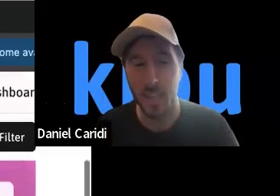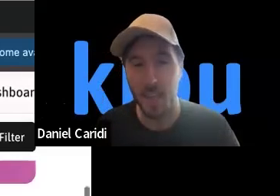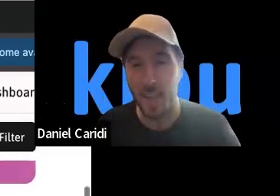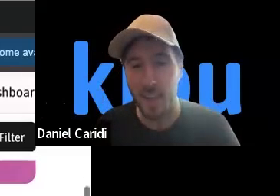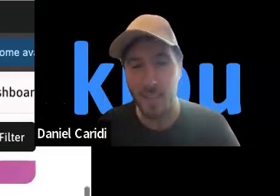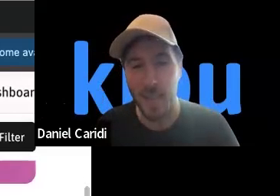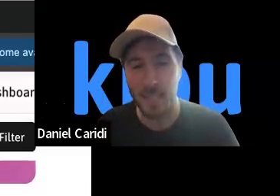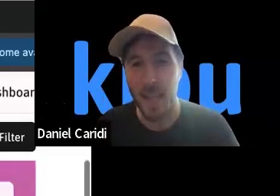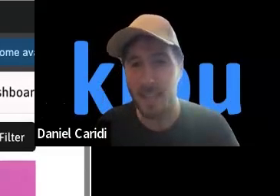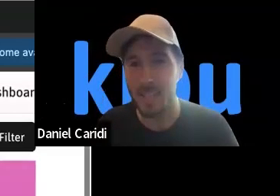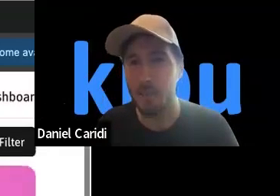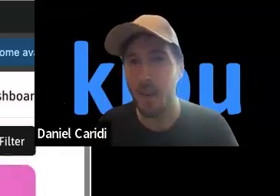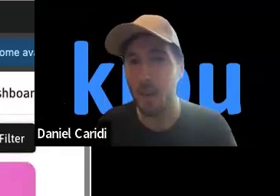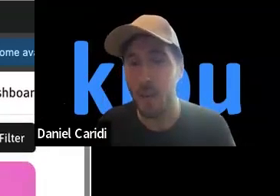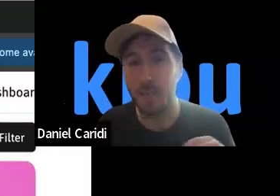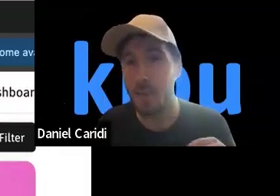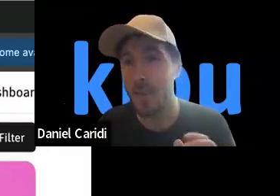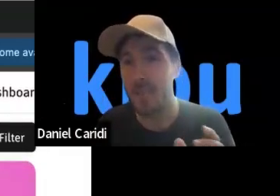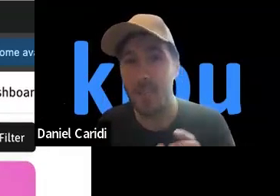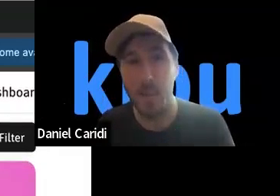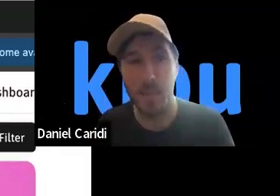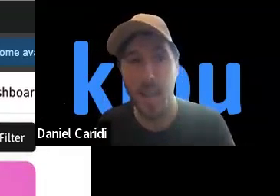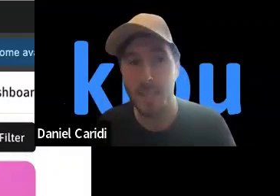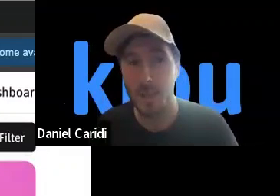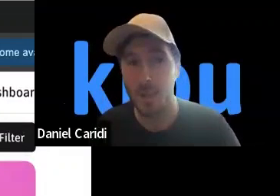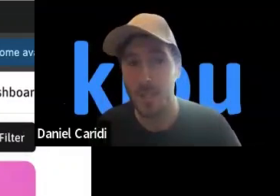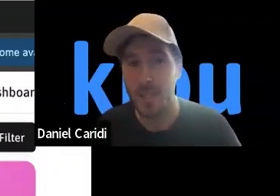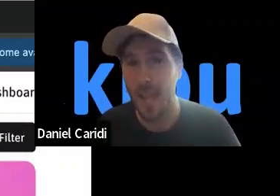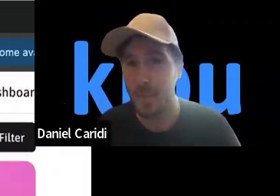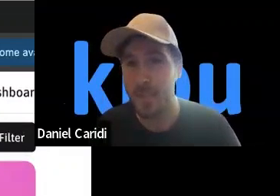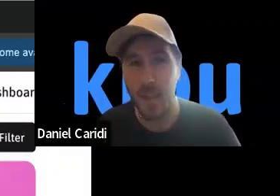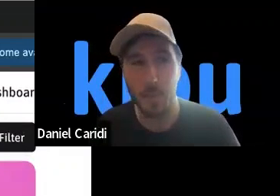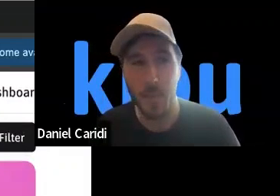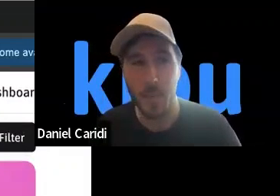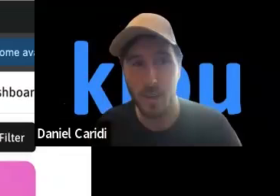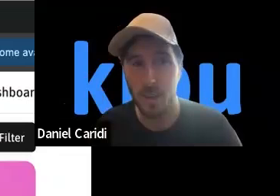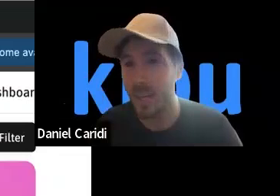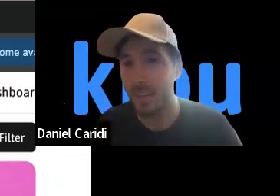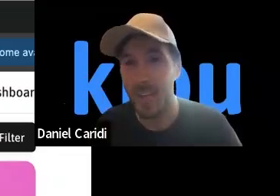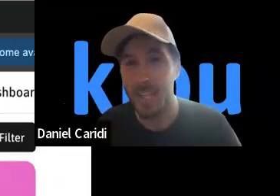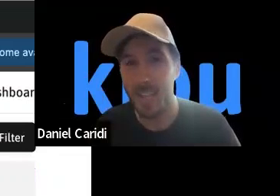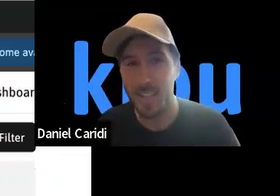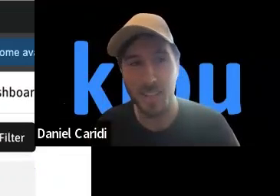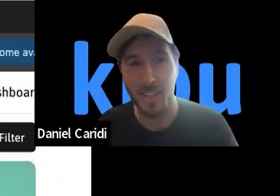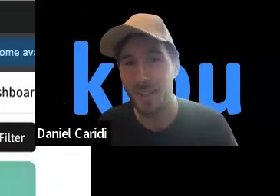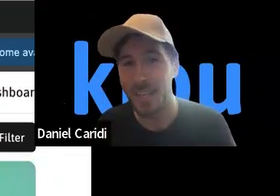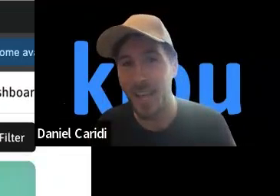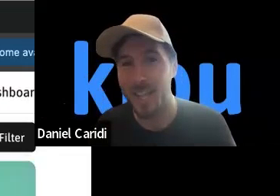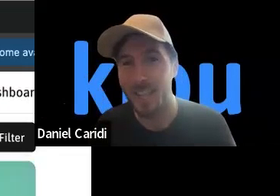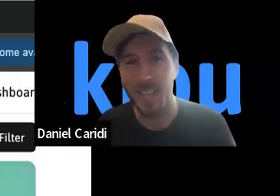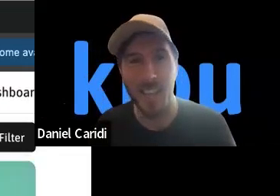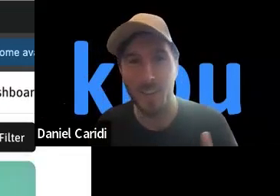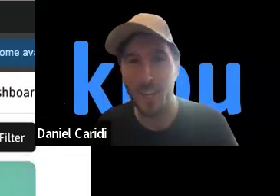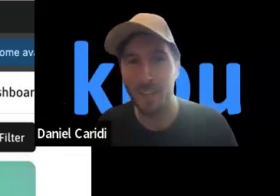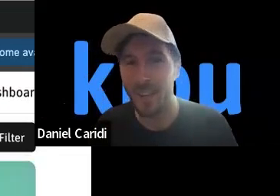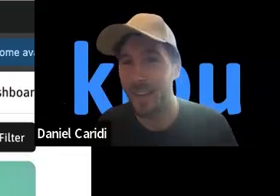thinking, some dance classes. But if you're looking for specific type of classes, you could use these tabs at the top. So if you're looking for a dance class, you click